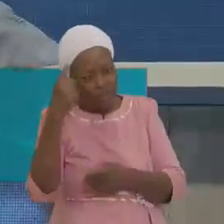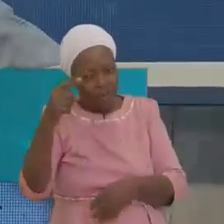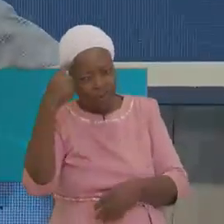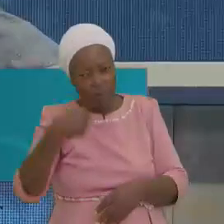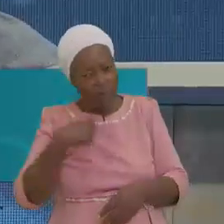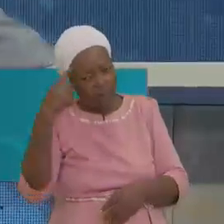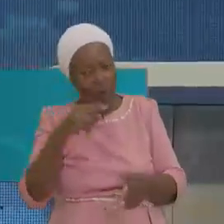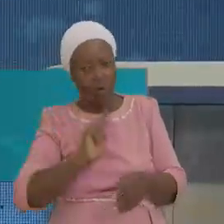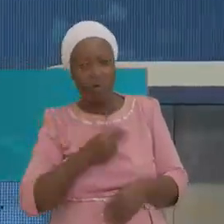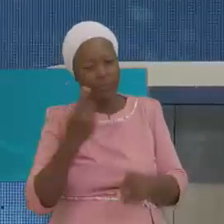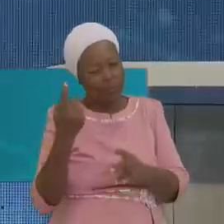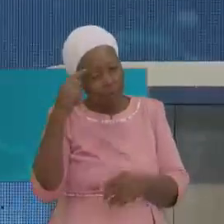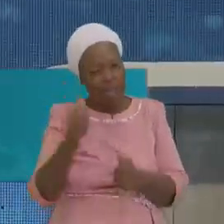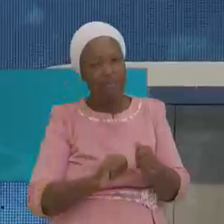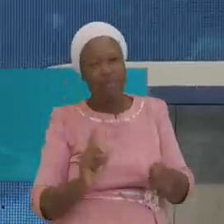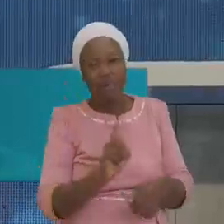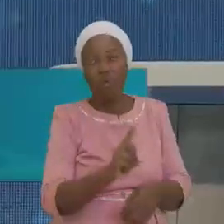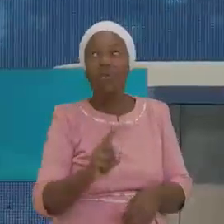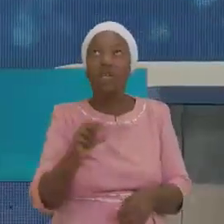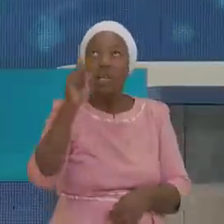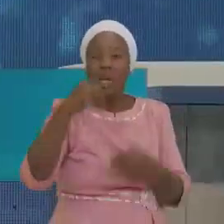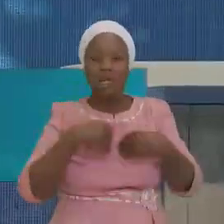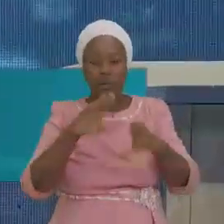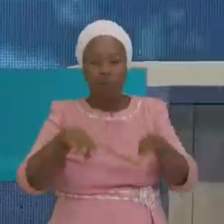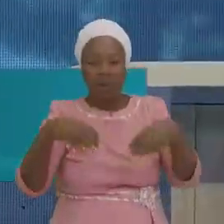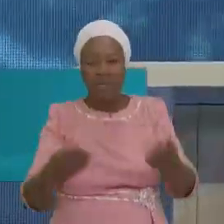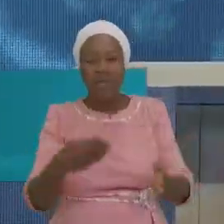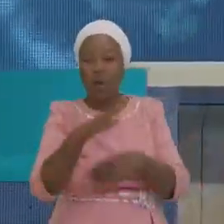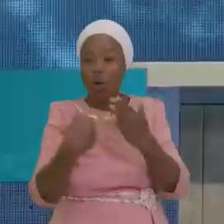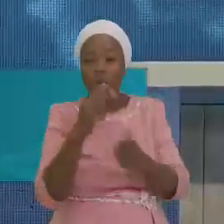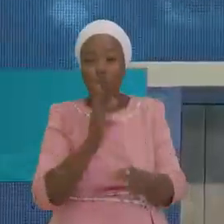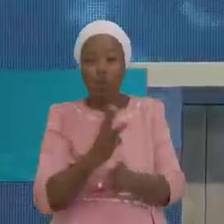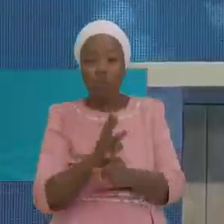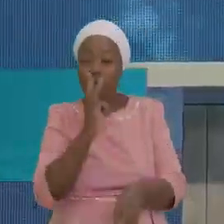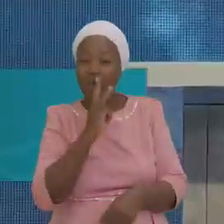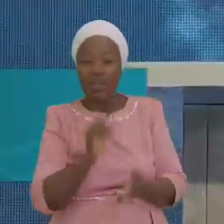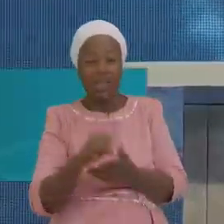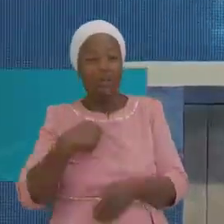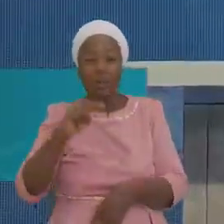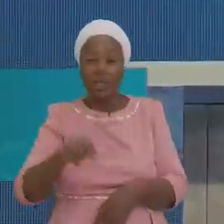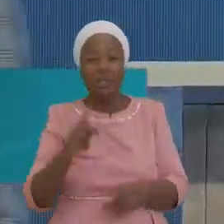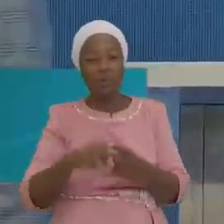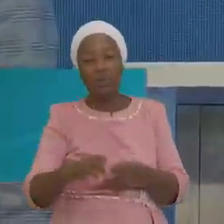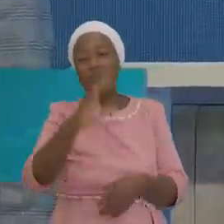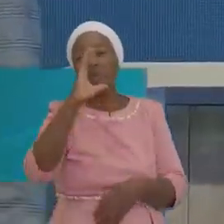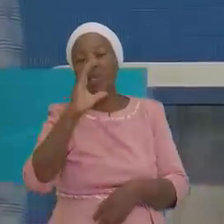for everyone, he had provided all the water we will ever need to drink.